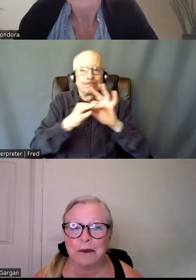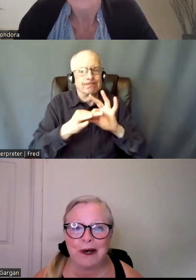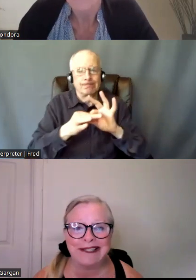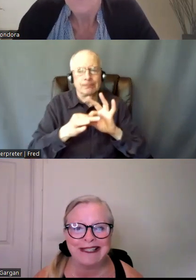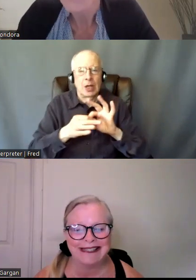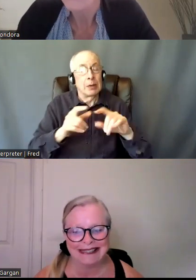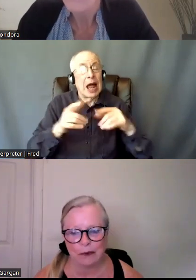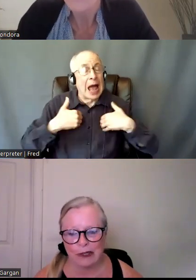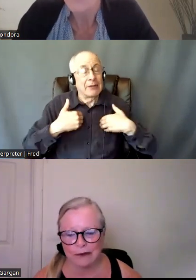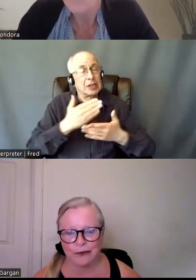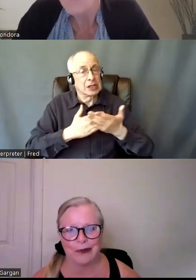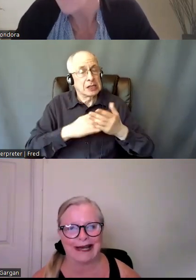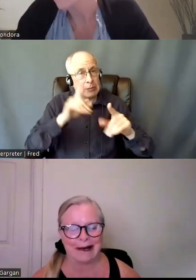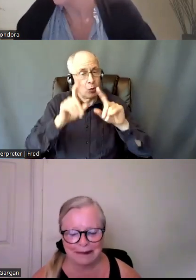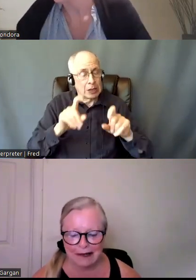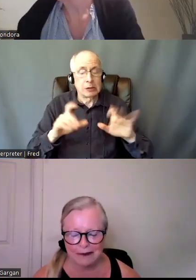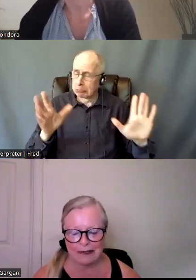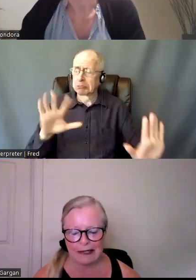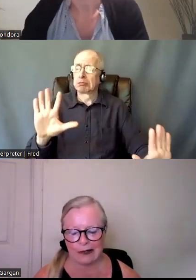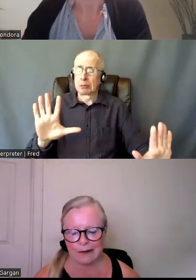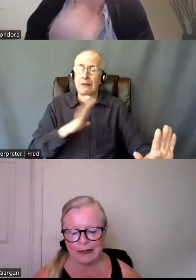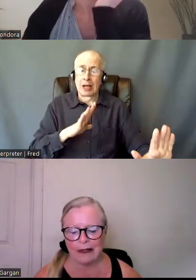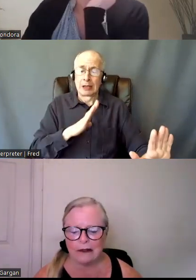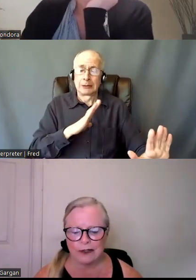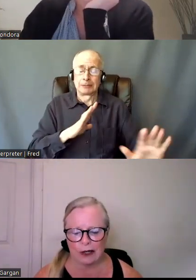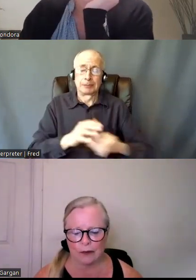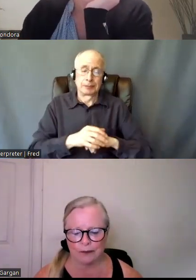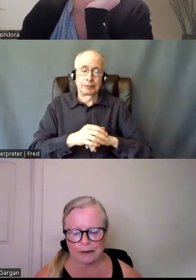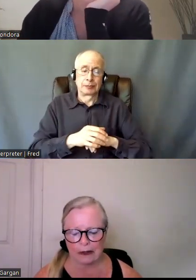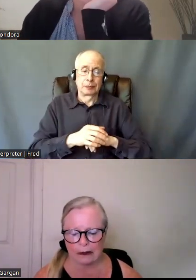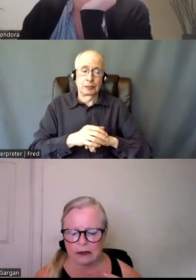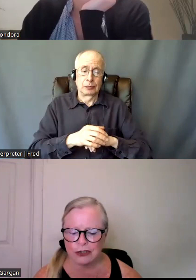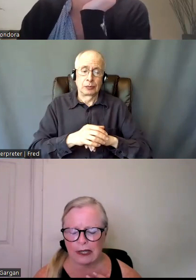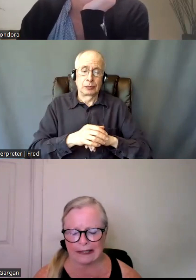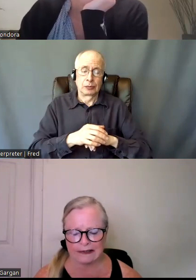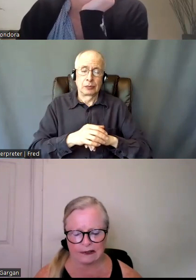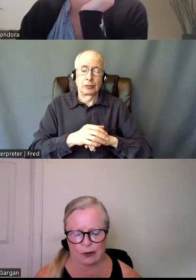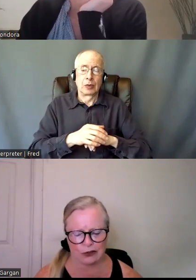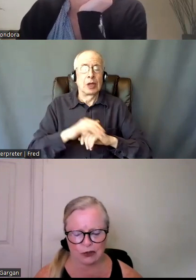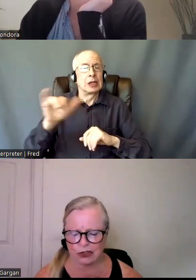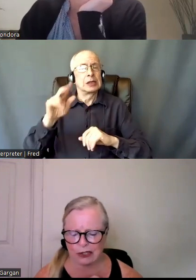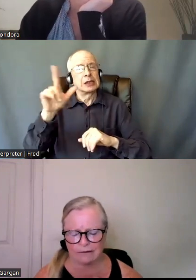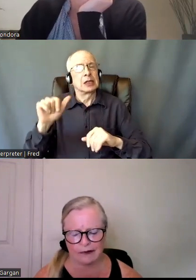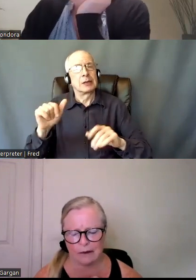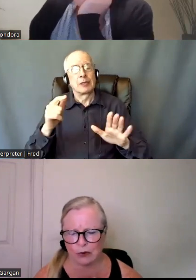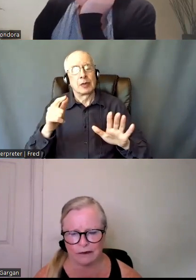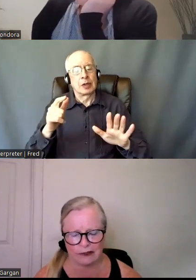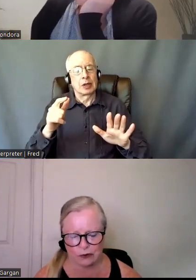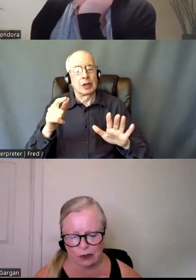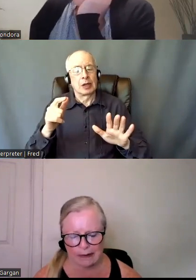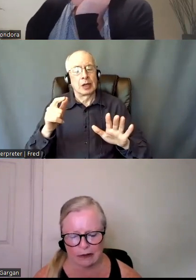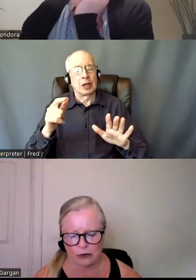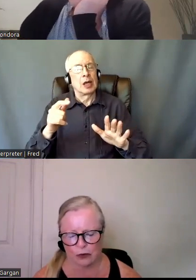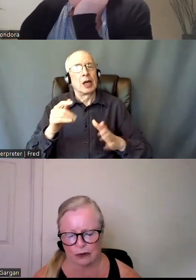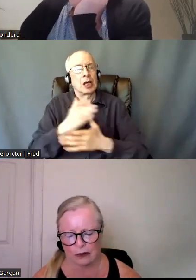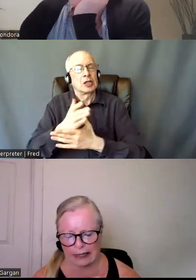have some questions, and we'll get through a couple of them here. So Jill asked this question. She shared a very moving